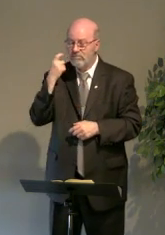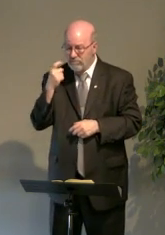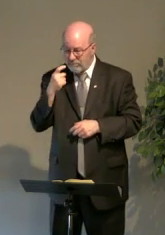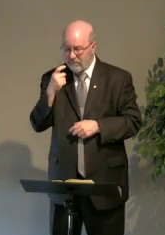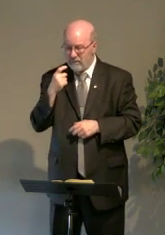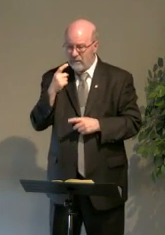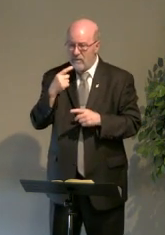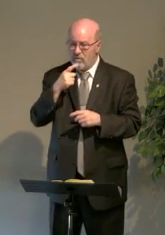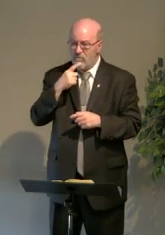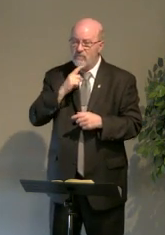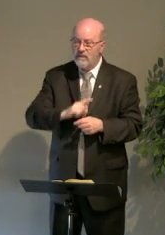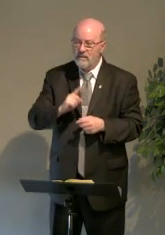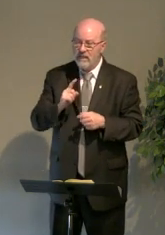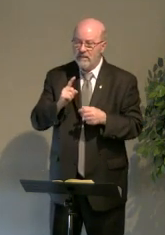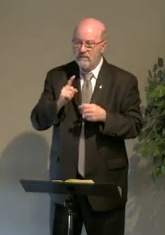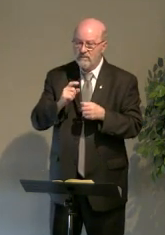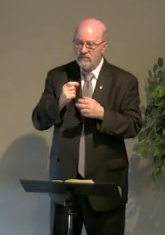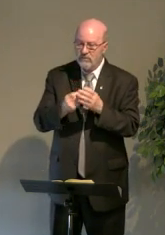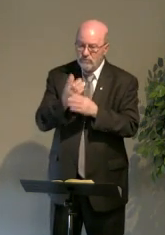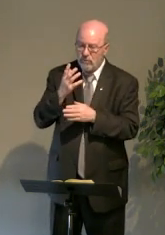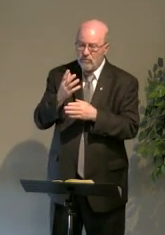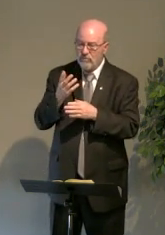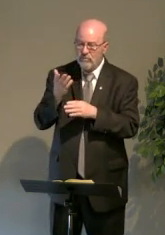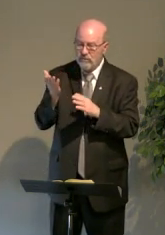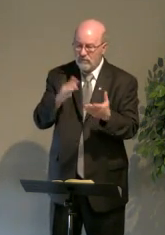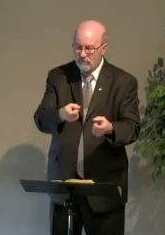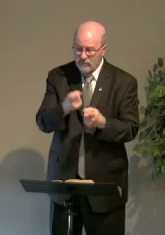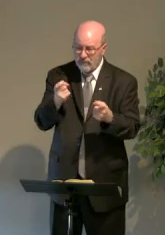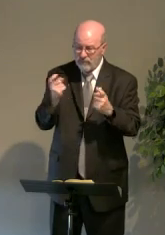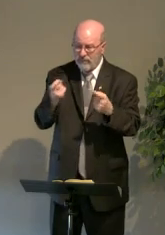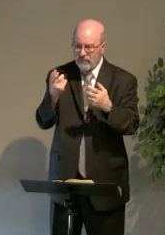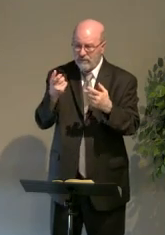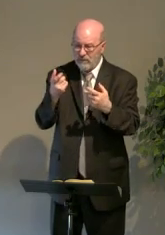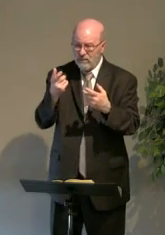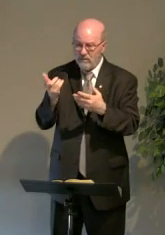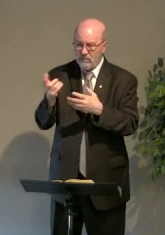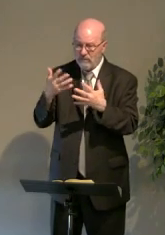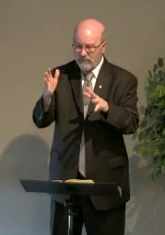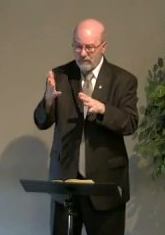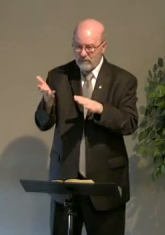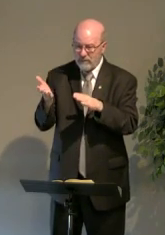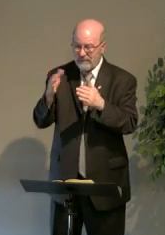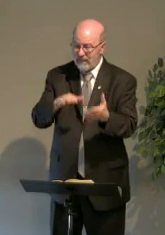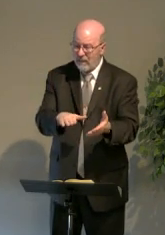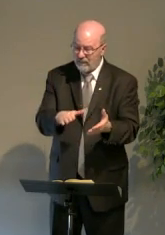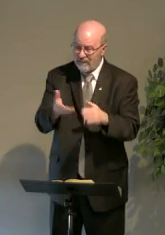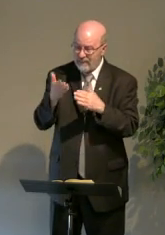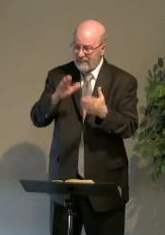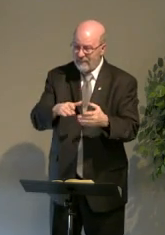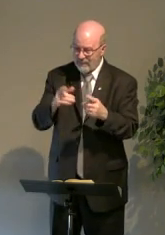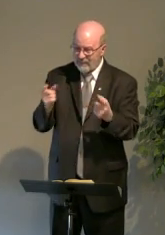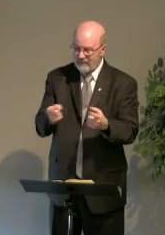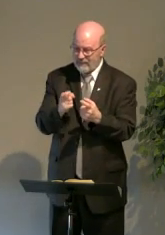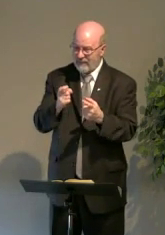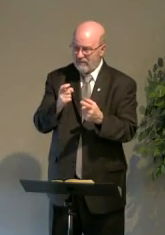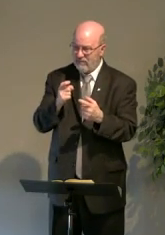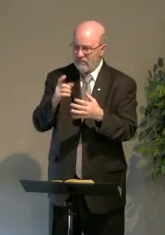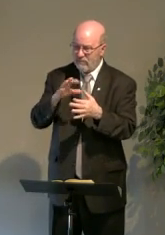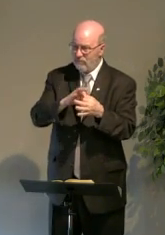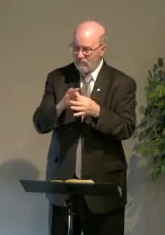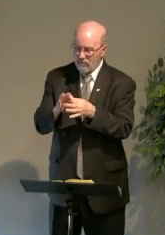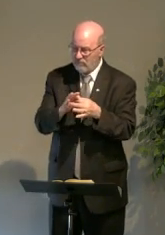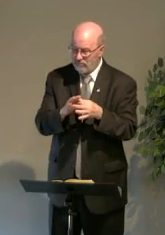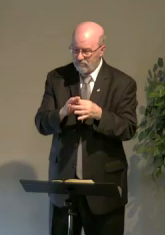then when lust hath conceived, it bringeth forth sin, and sin, when it is finished, bringeth forth death. Death and sin, they're all